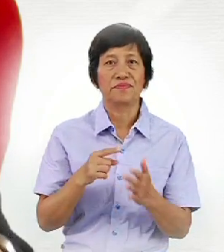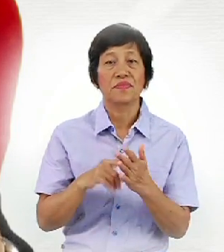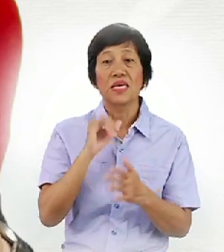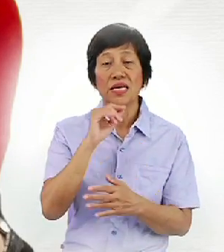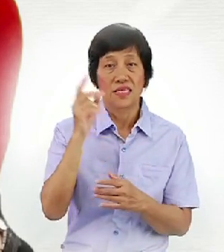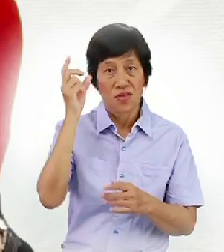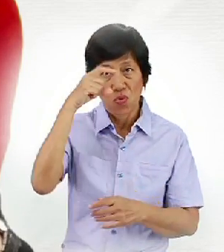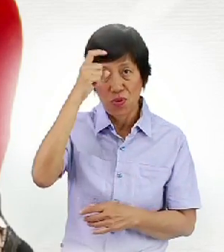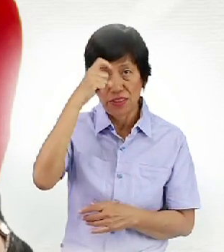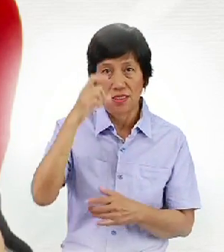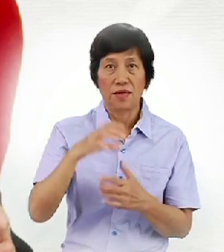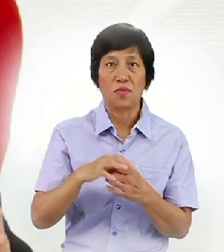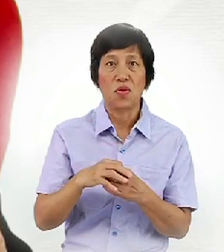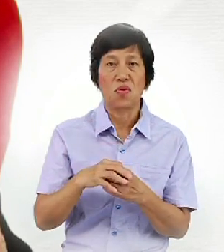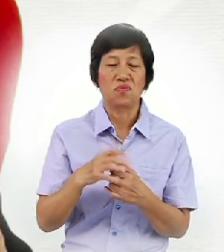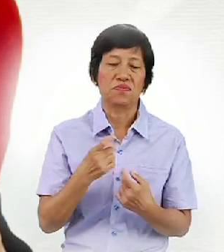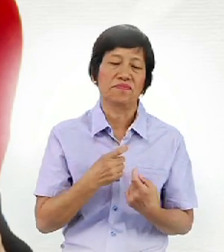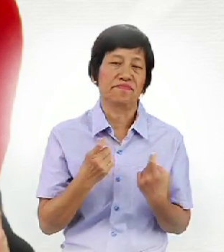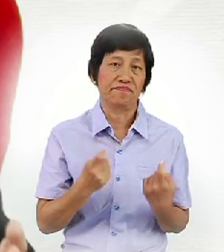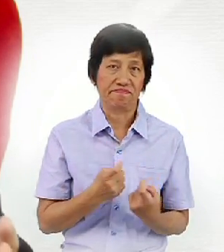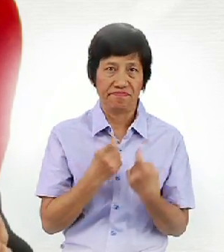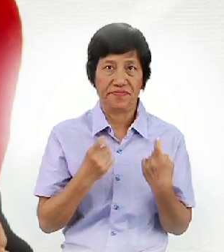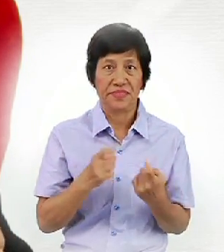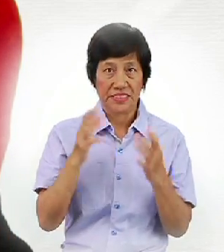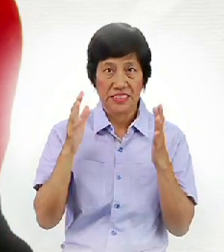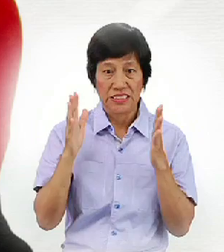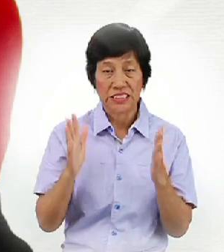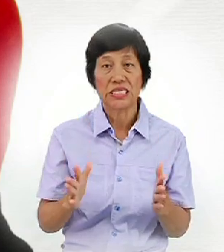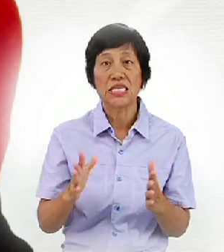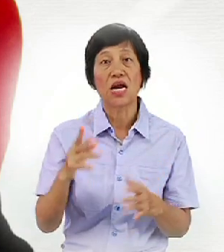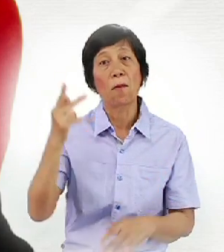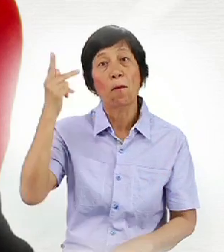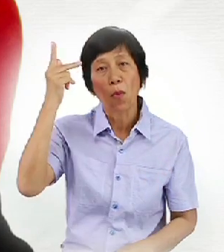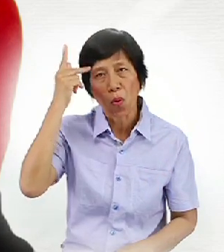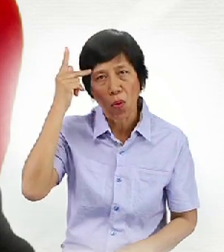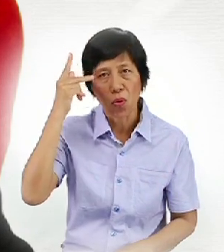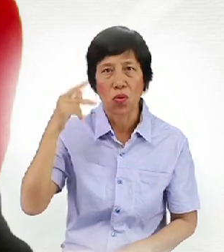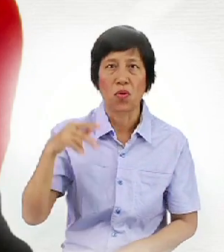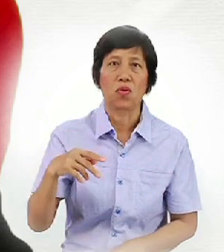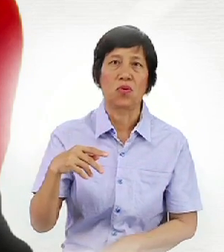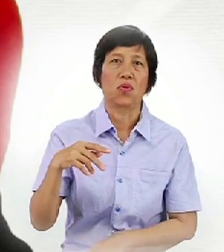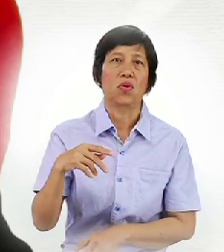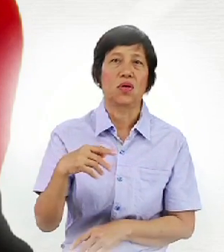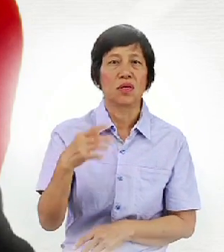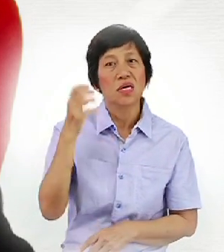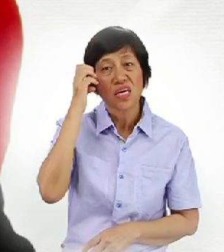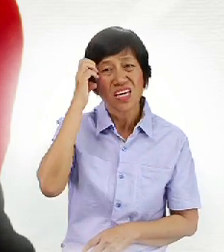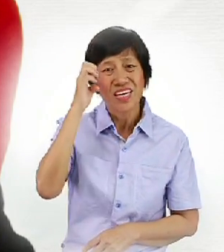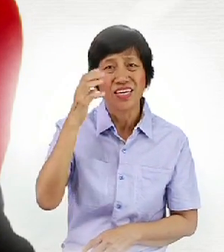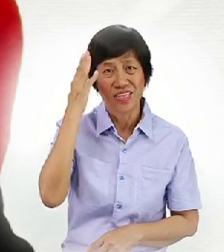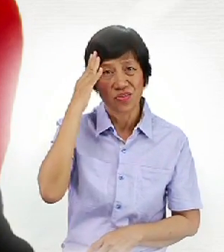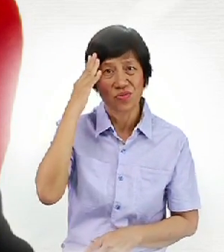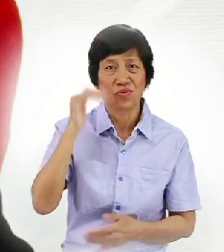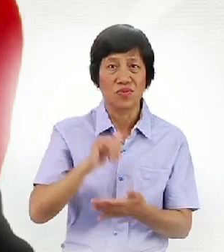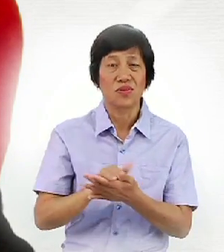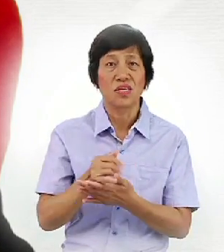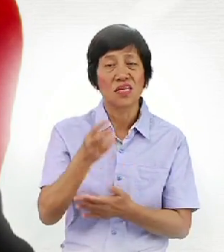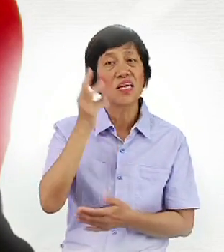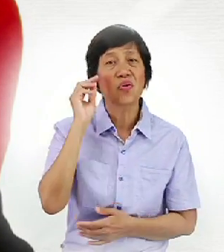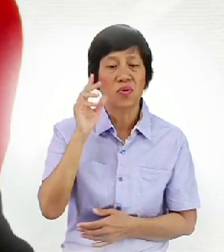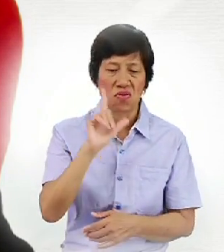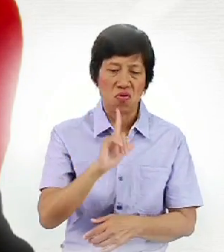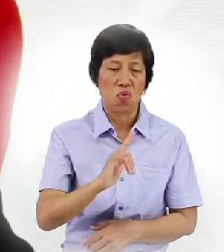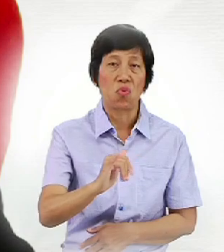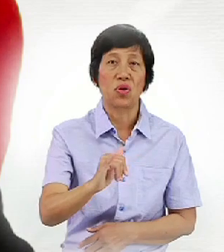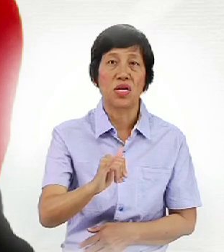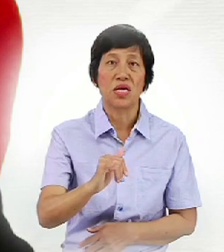wisdom of the sinner Paul. He knew that they were